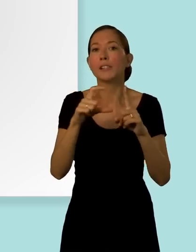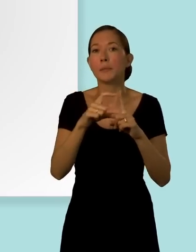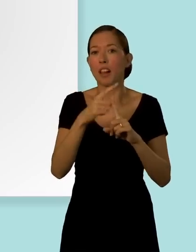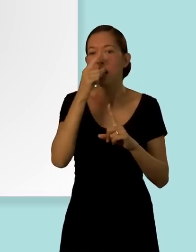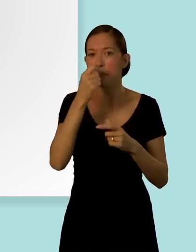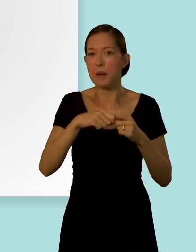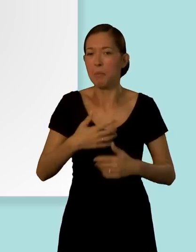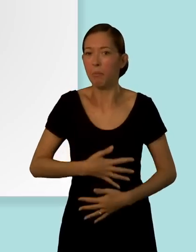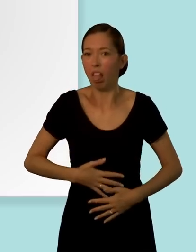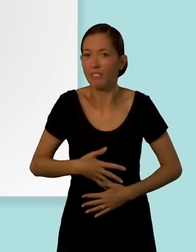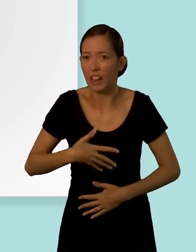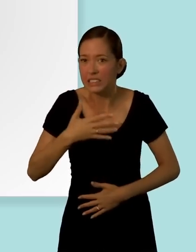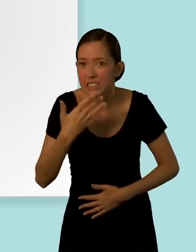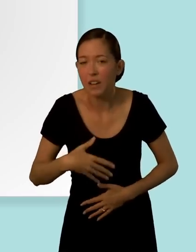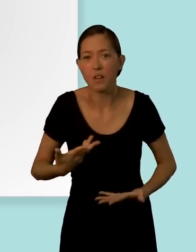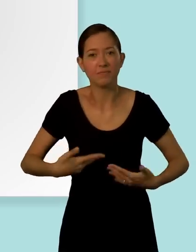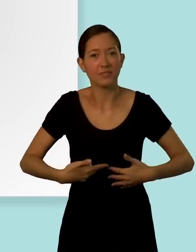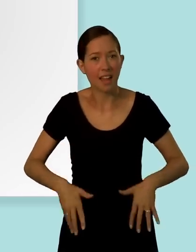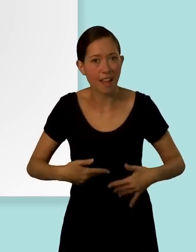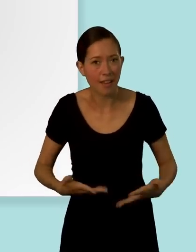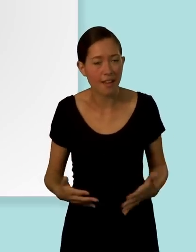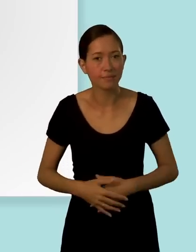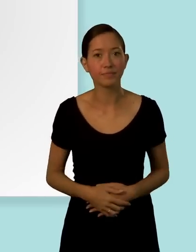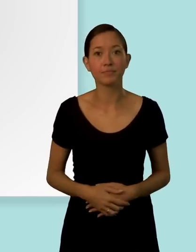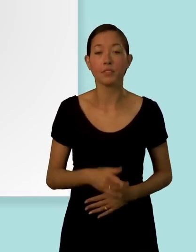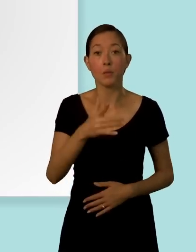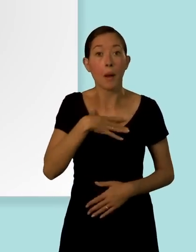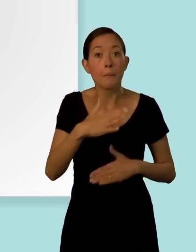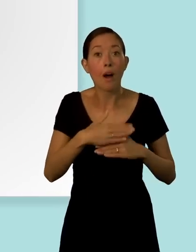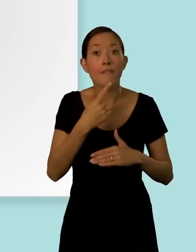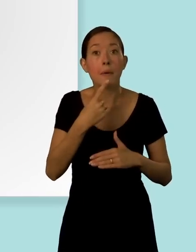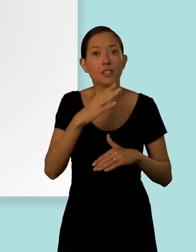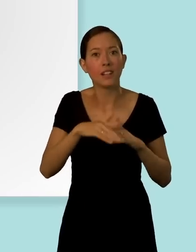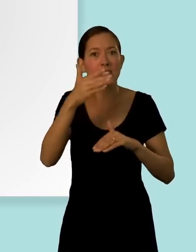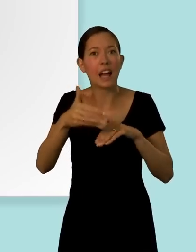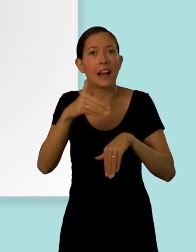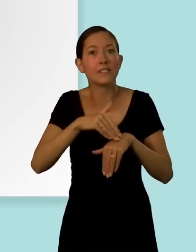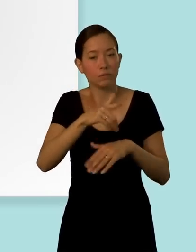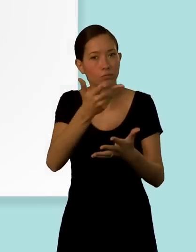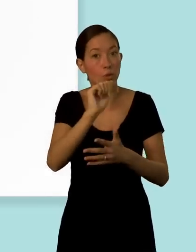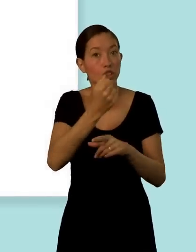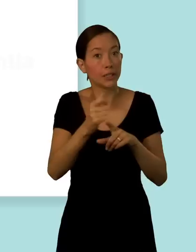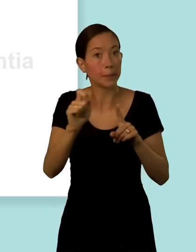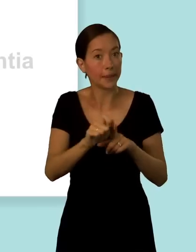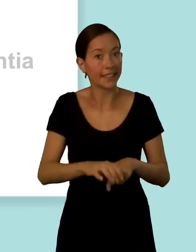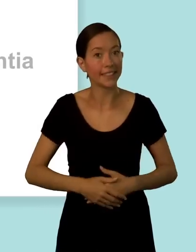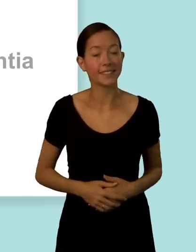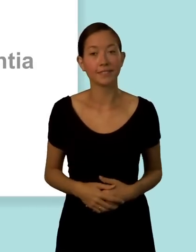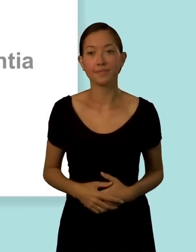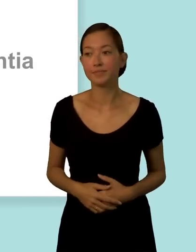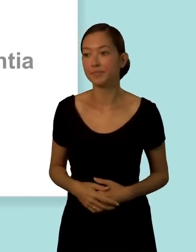cause nausea or diarrhoea. For more information on side effects, talk to your GP.